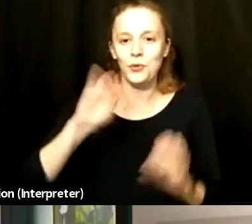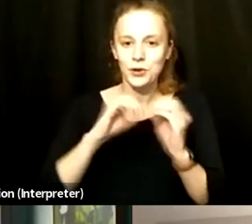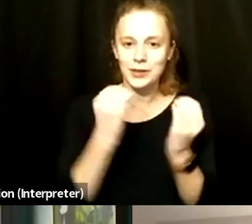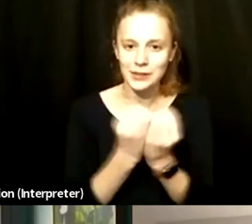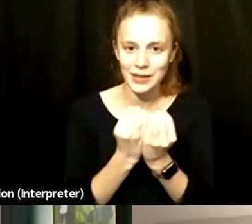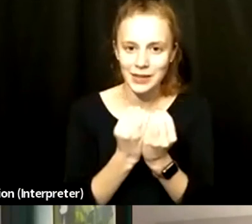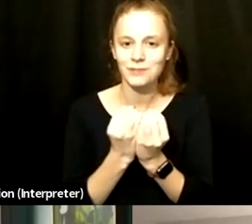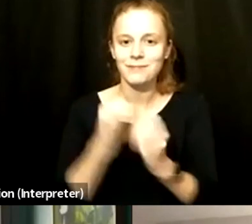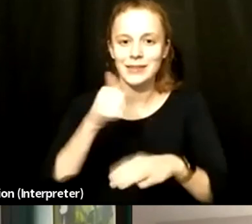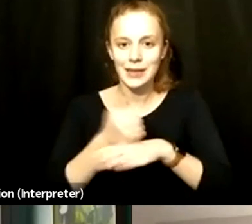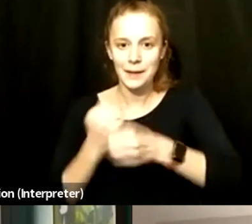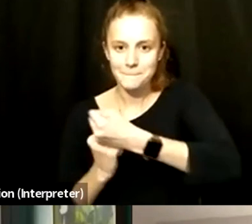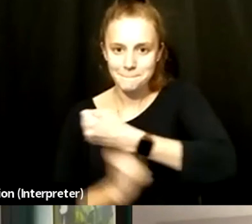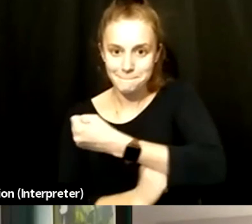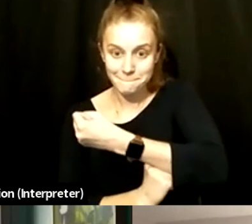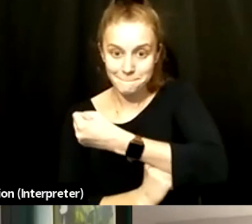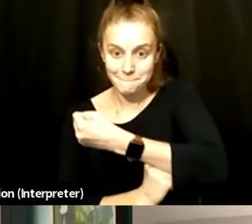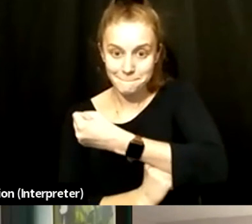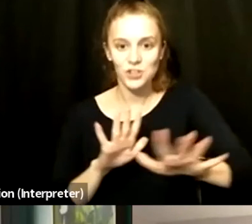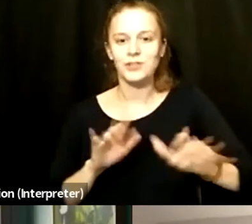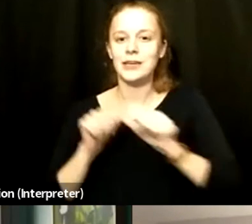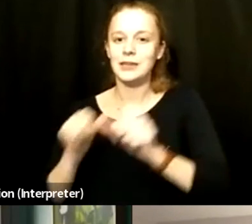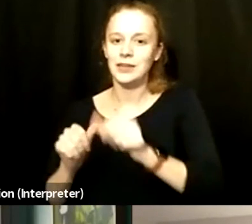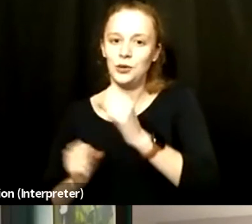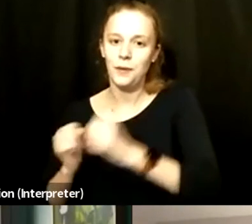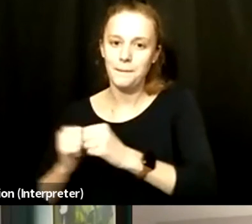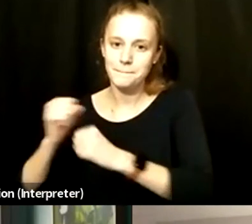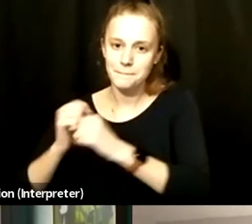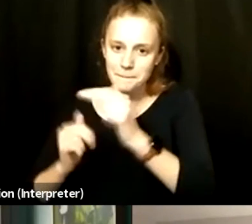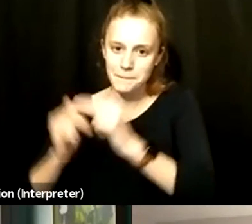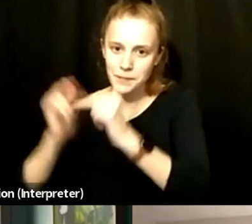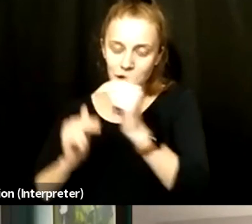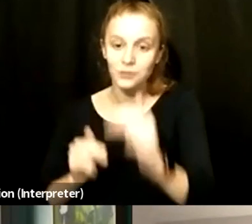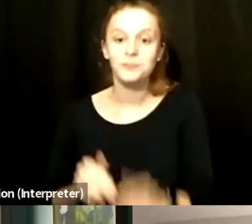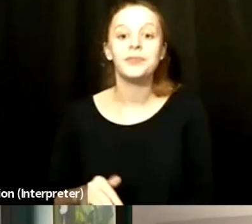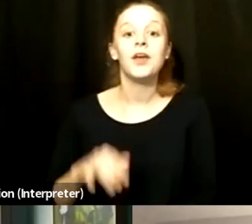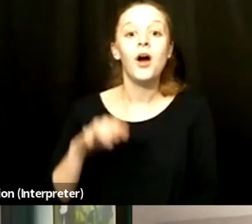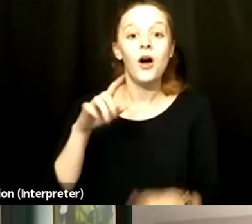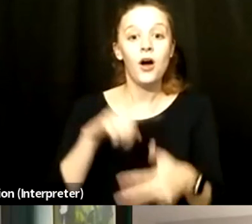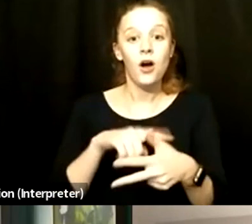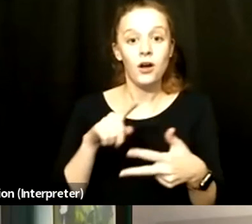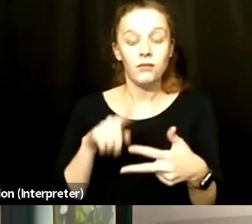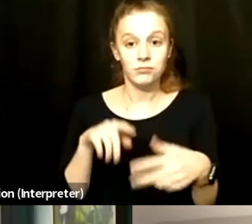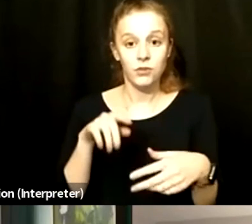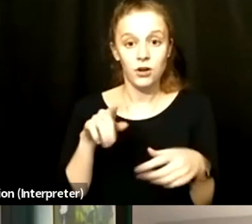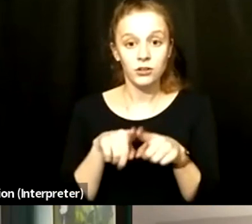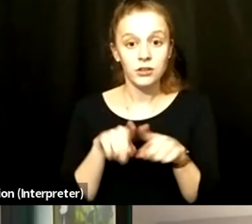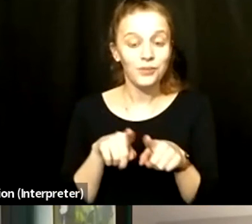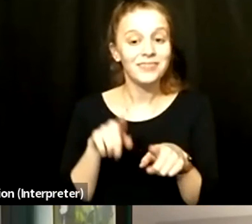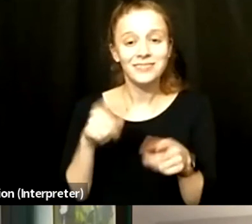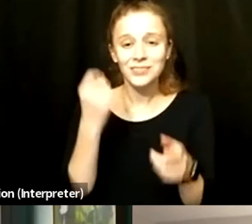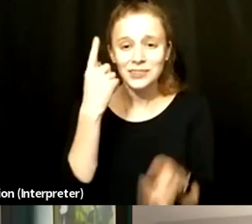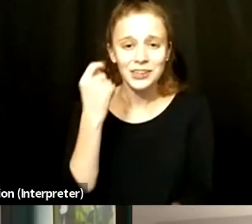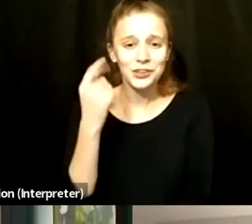The second thing is that you're not going to get everything right, and that's okay. We don't expect you to get everything right, but you better